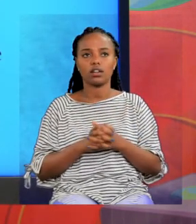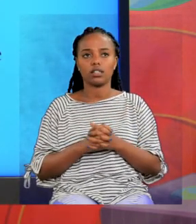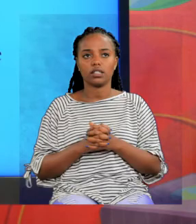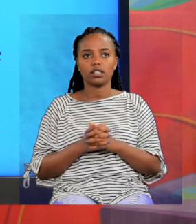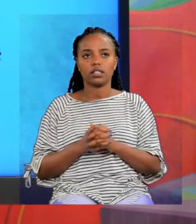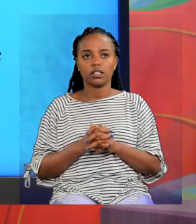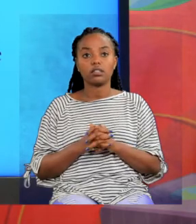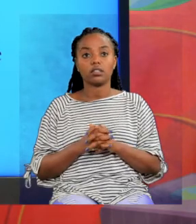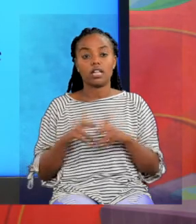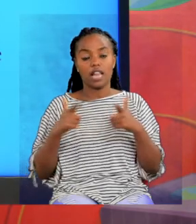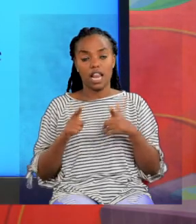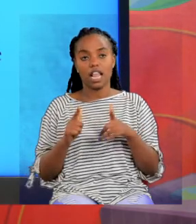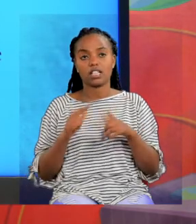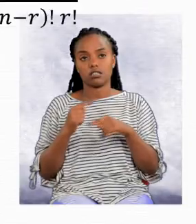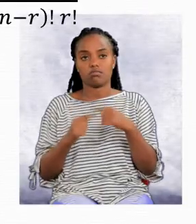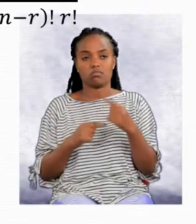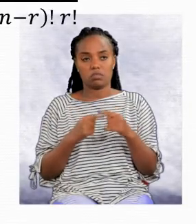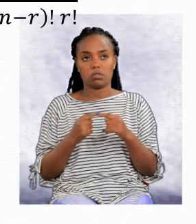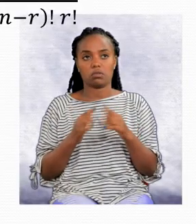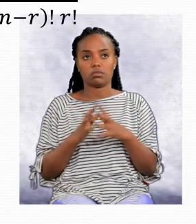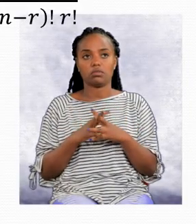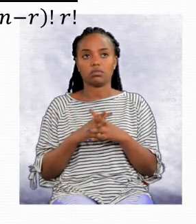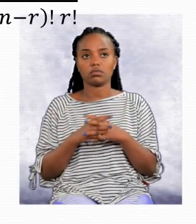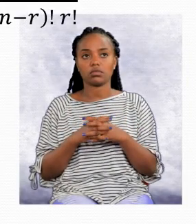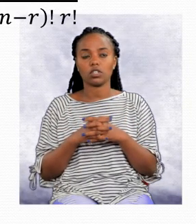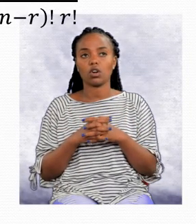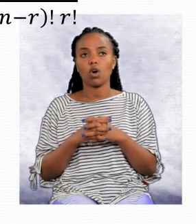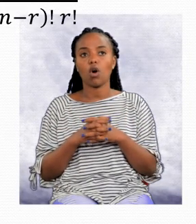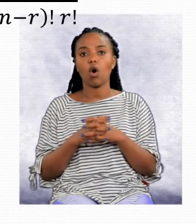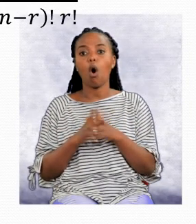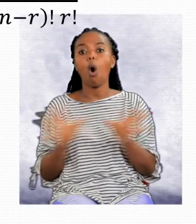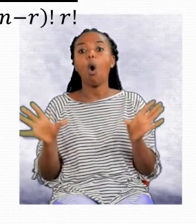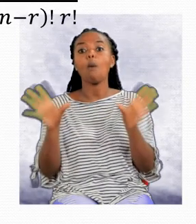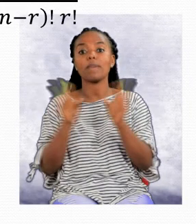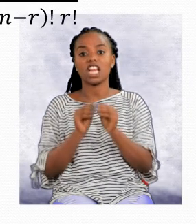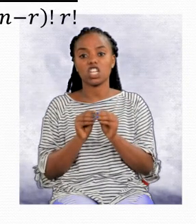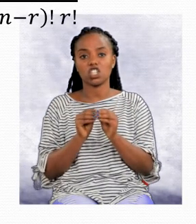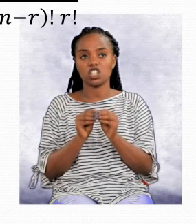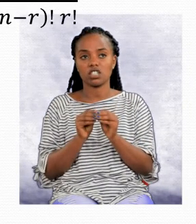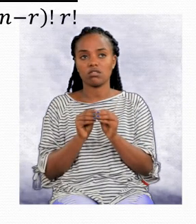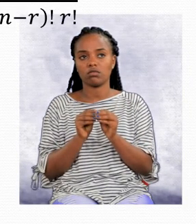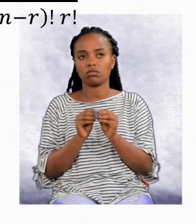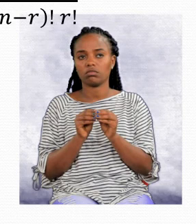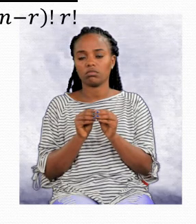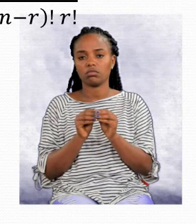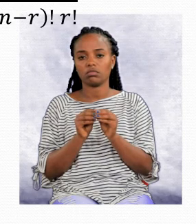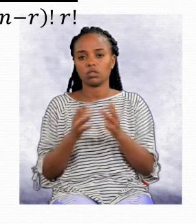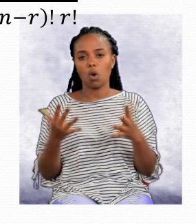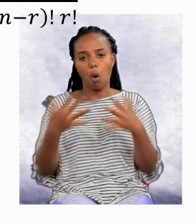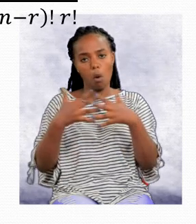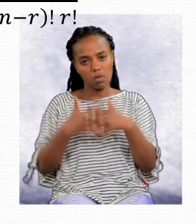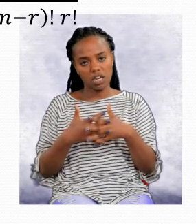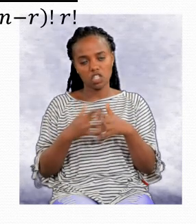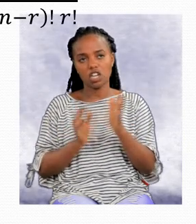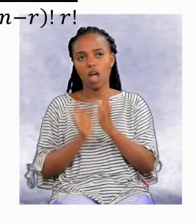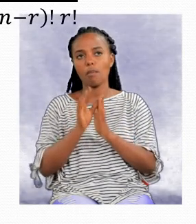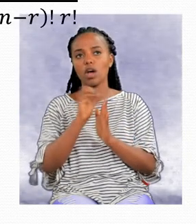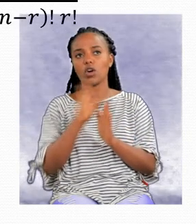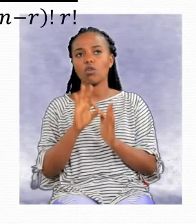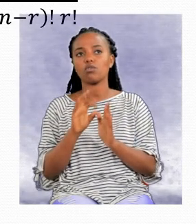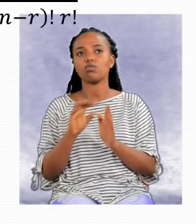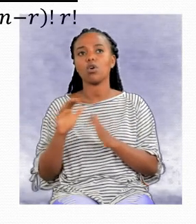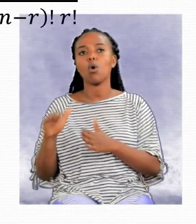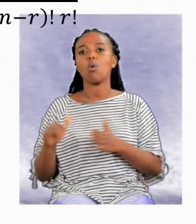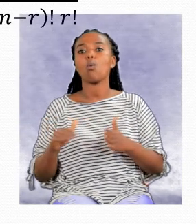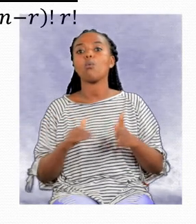Okay, now let's proceed. Let's see combinations. The number of